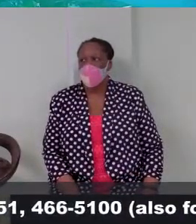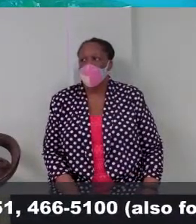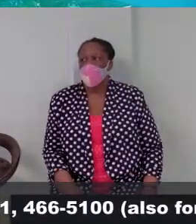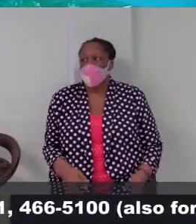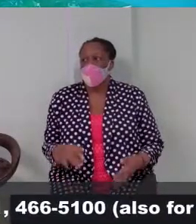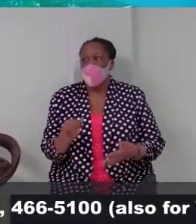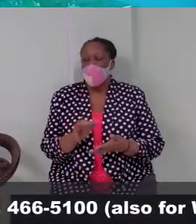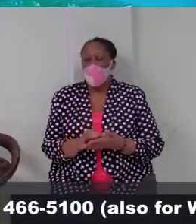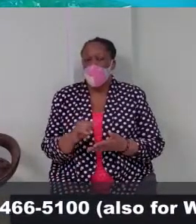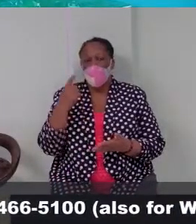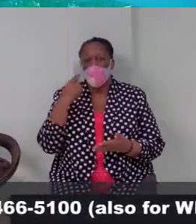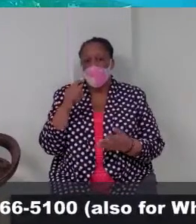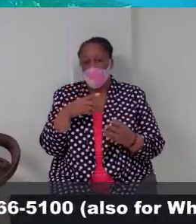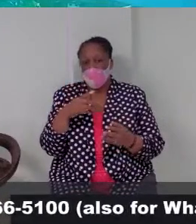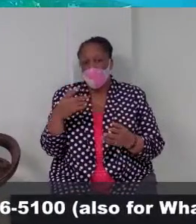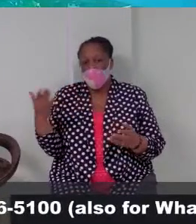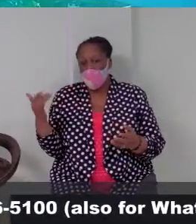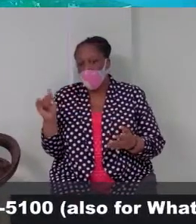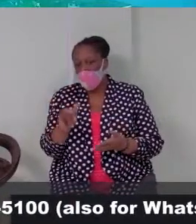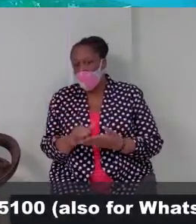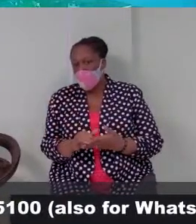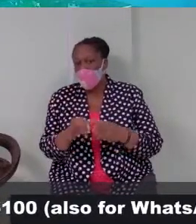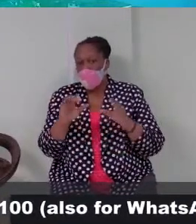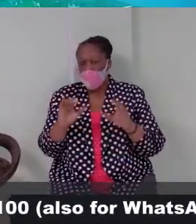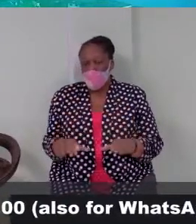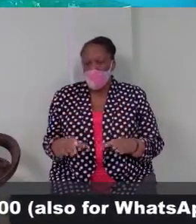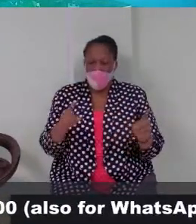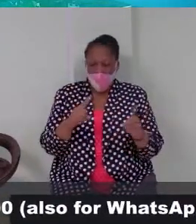this crisis and be back to a near normal. Thank you.